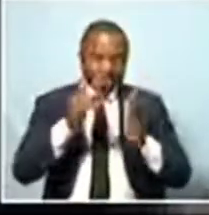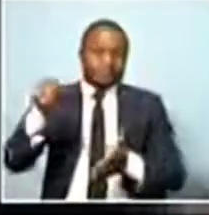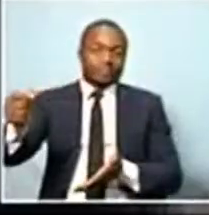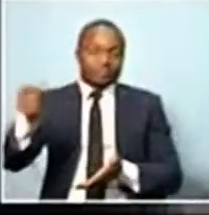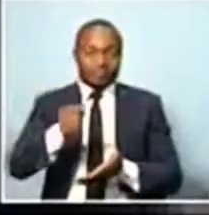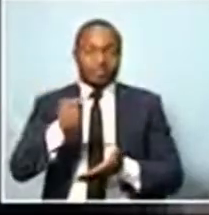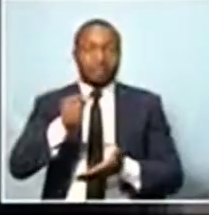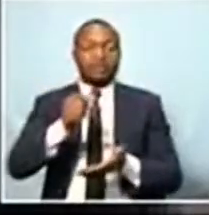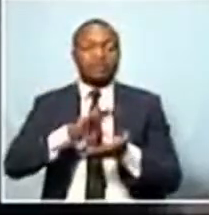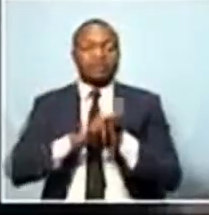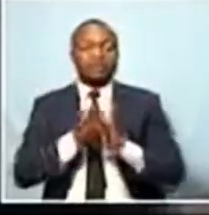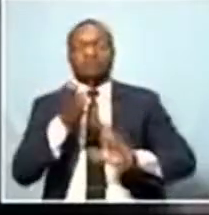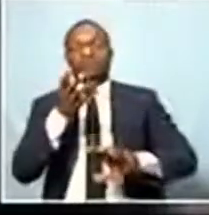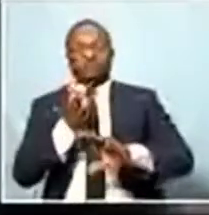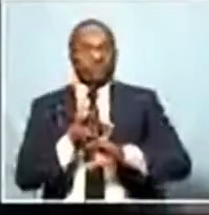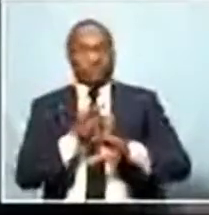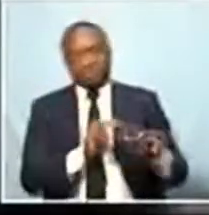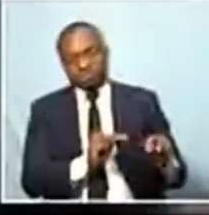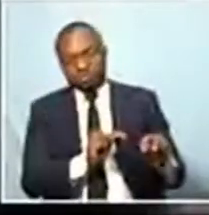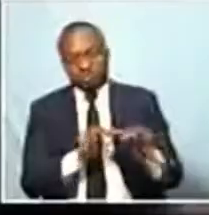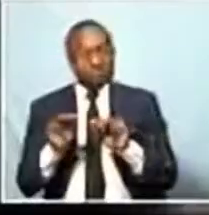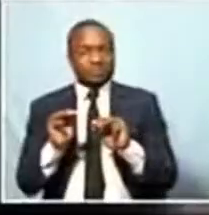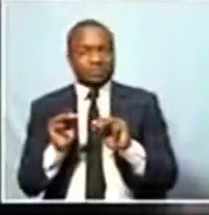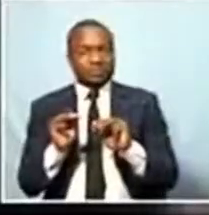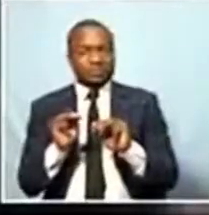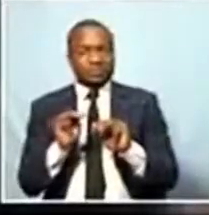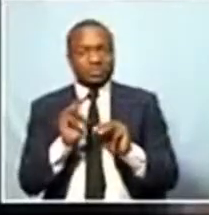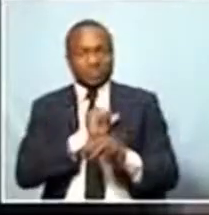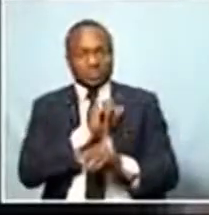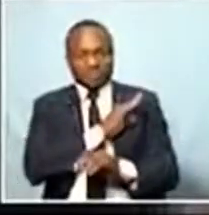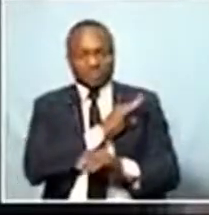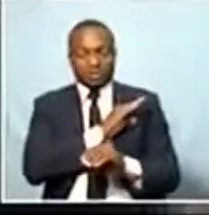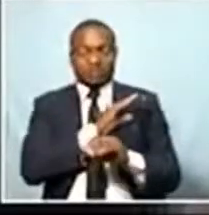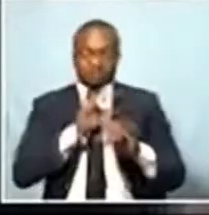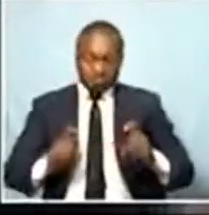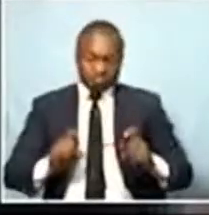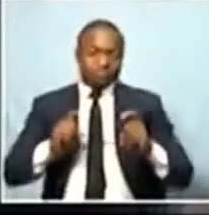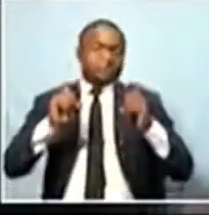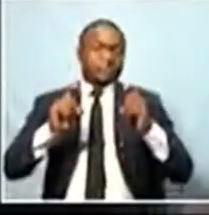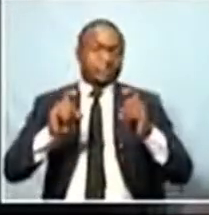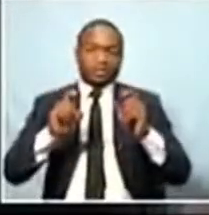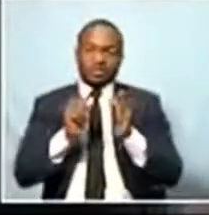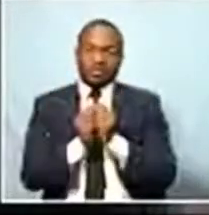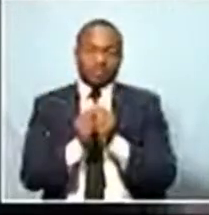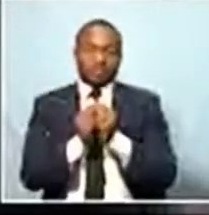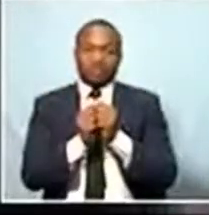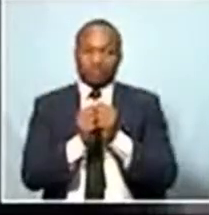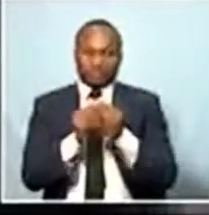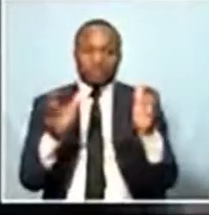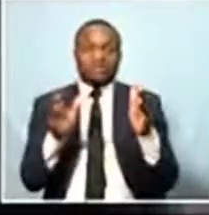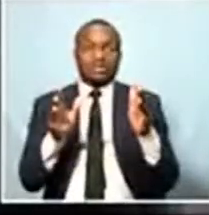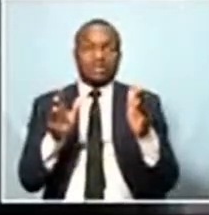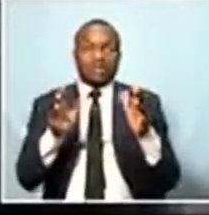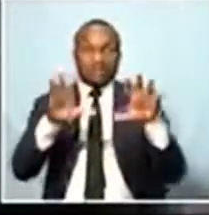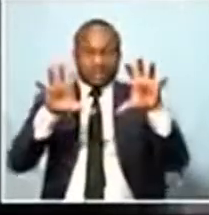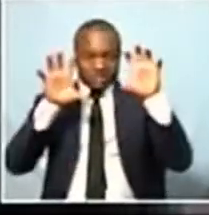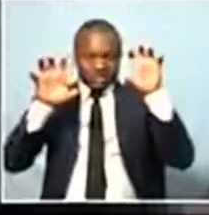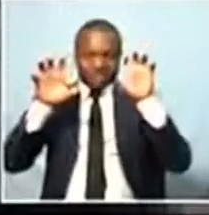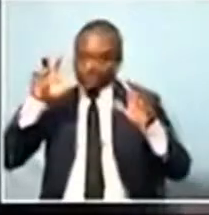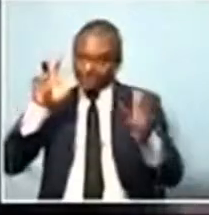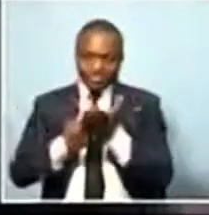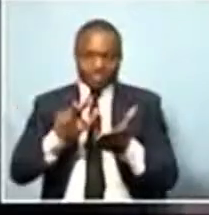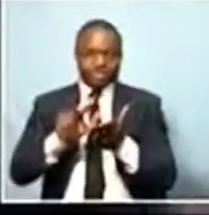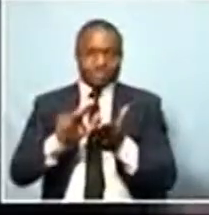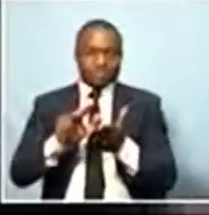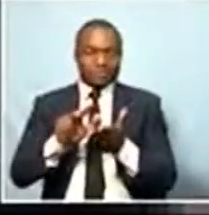becomes hard for them to move staff upwards without the requisite cabinet approval from